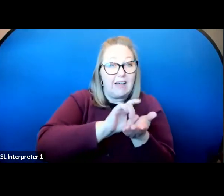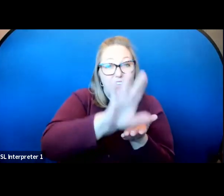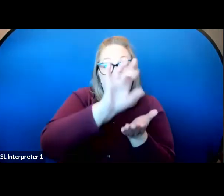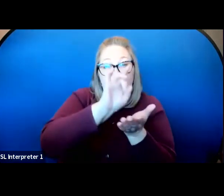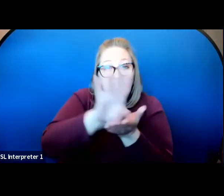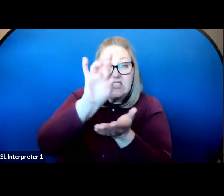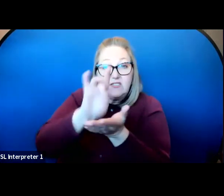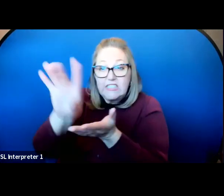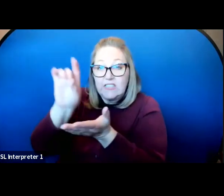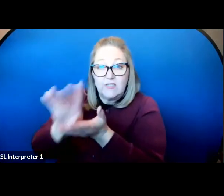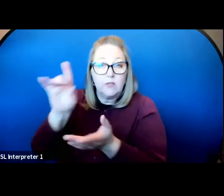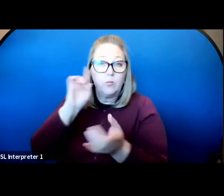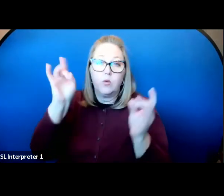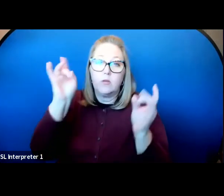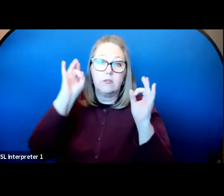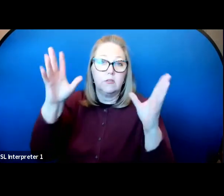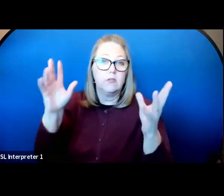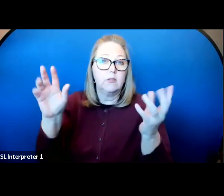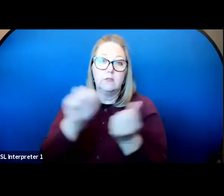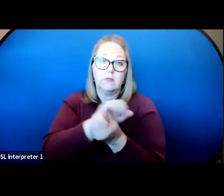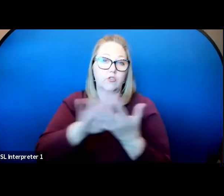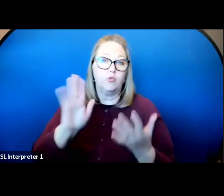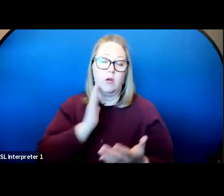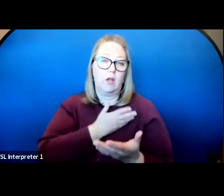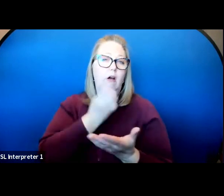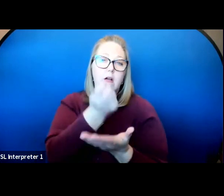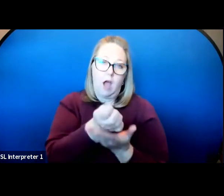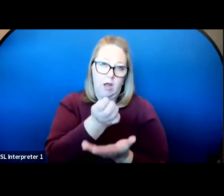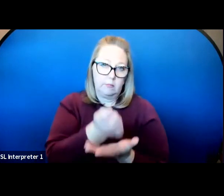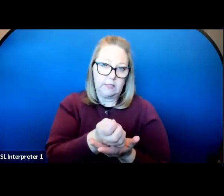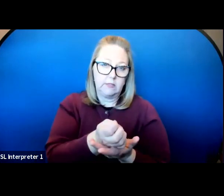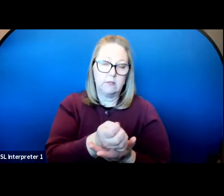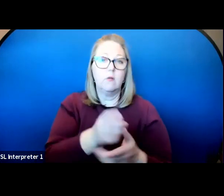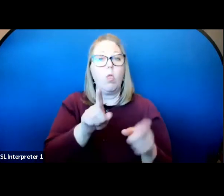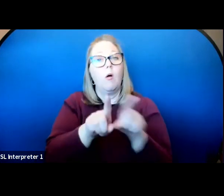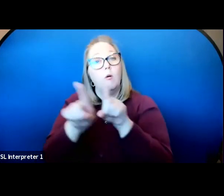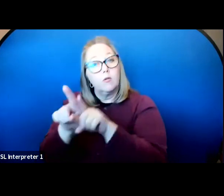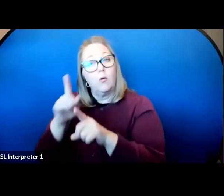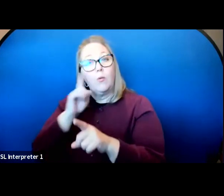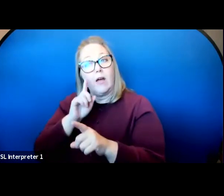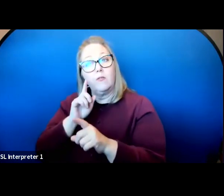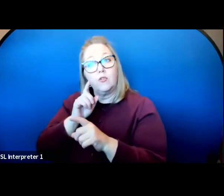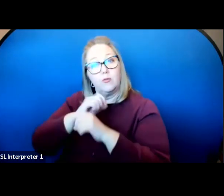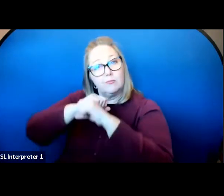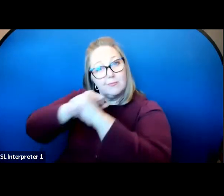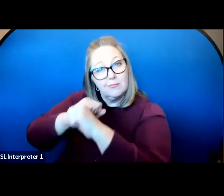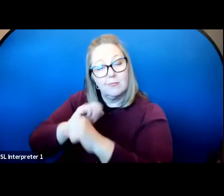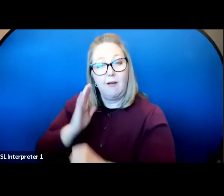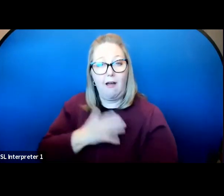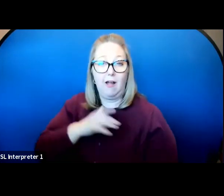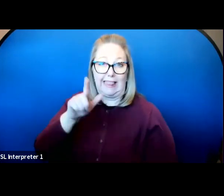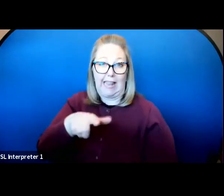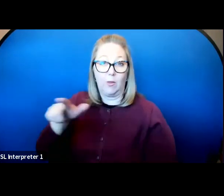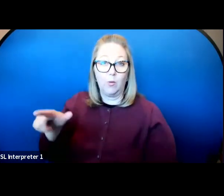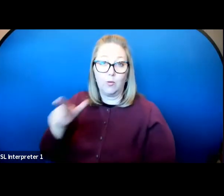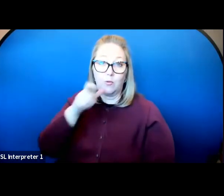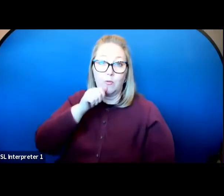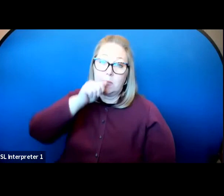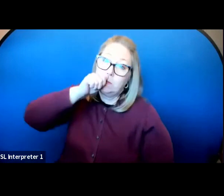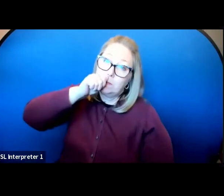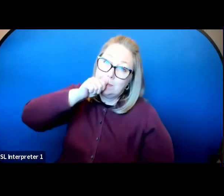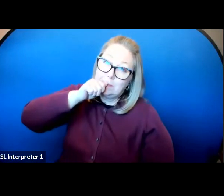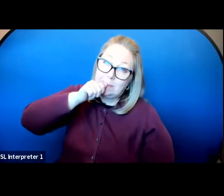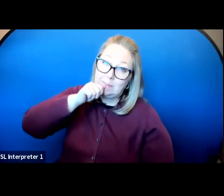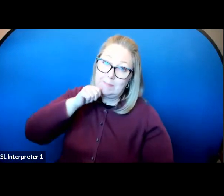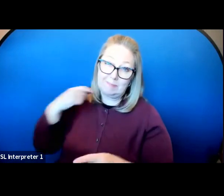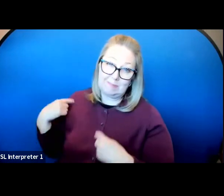economic recovery, as well as our landlords who have been weathering the storm. And it is absolutely critical that we prevent thousands of Nevada families